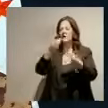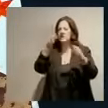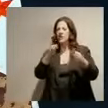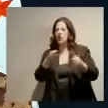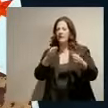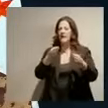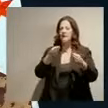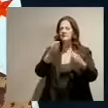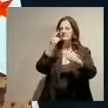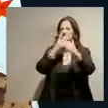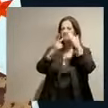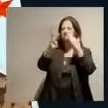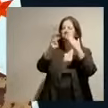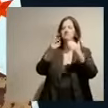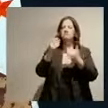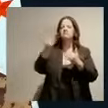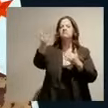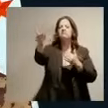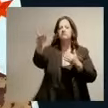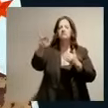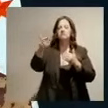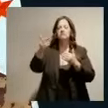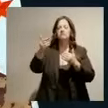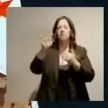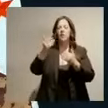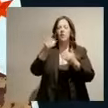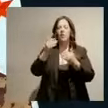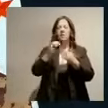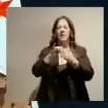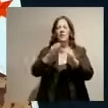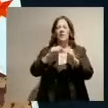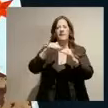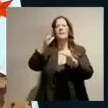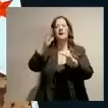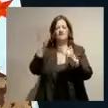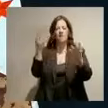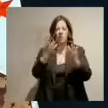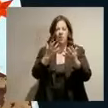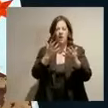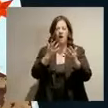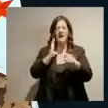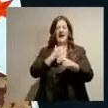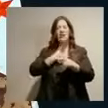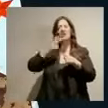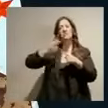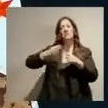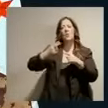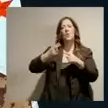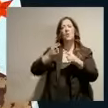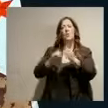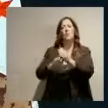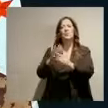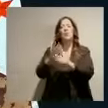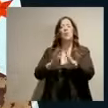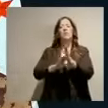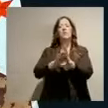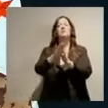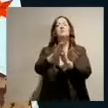determine a growth in the forecast that is above historical levels of growth.